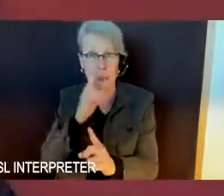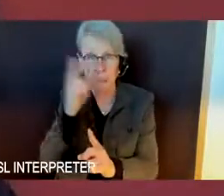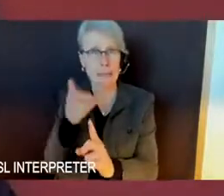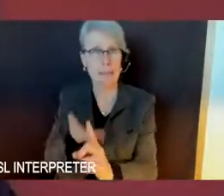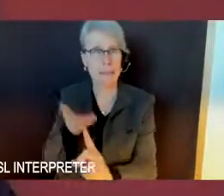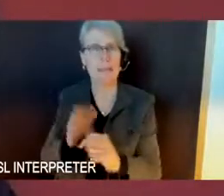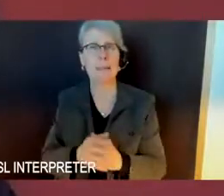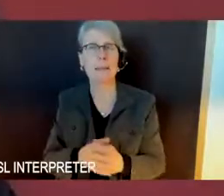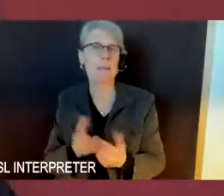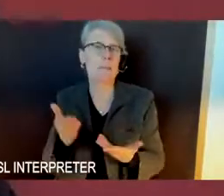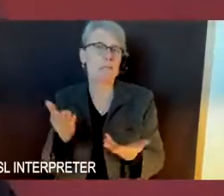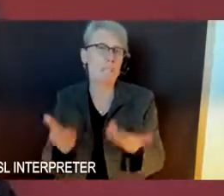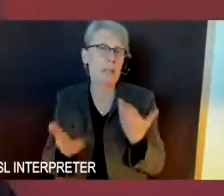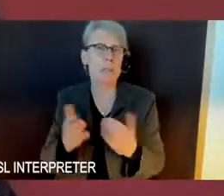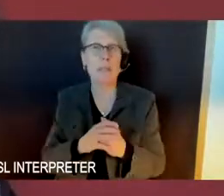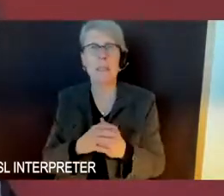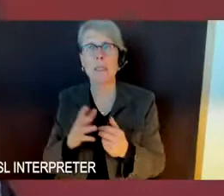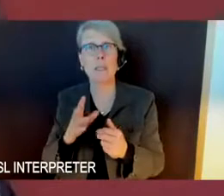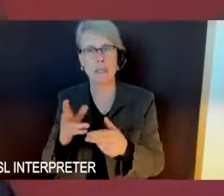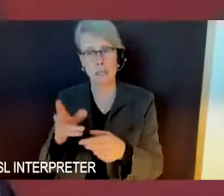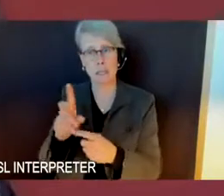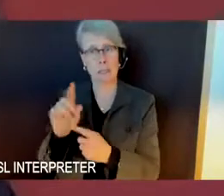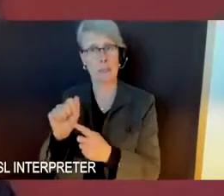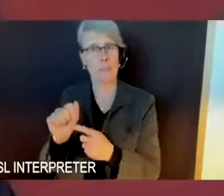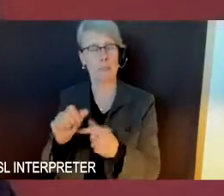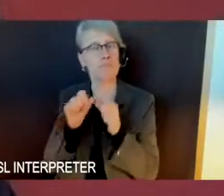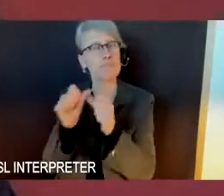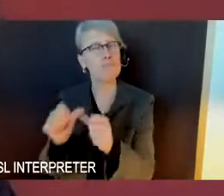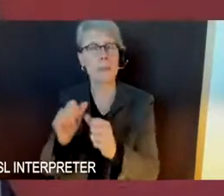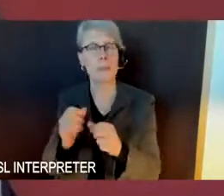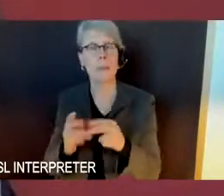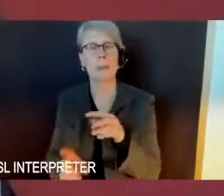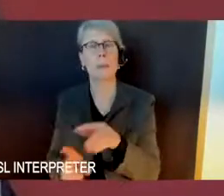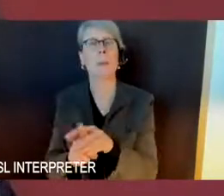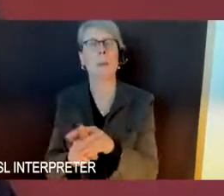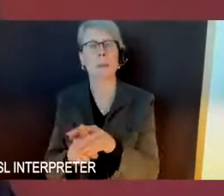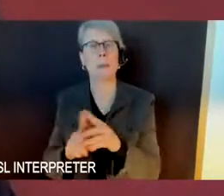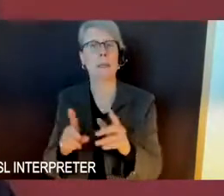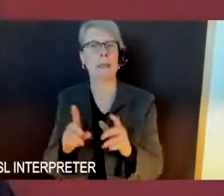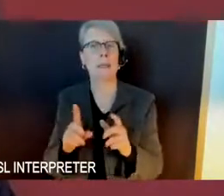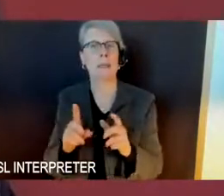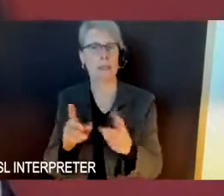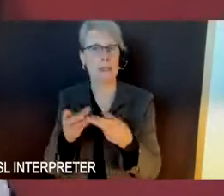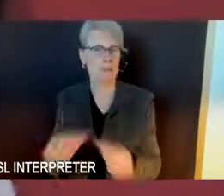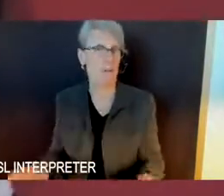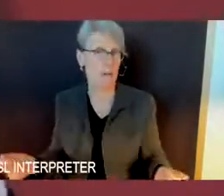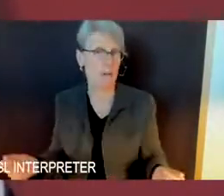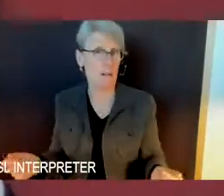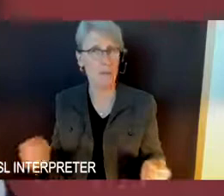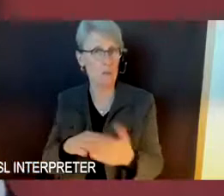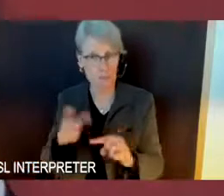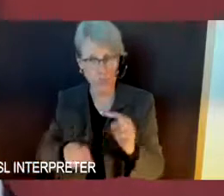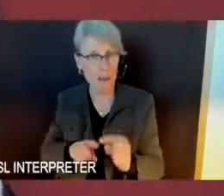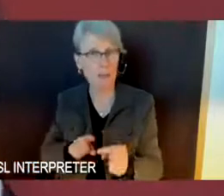personal. You might go through a period of time where you have a temporary disability. Does that mean that you're less worthy